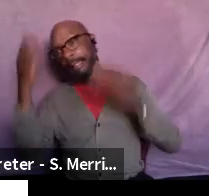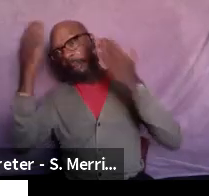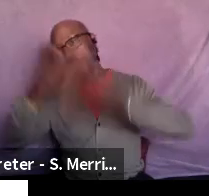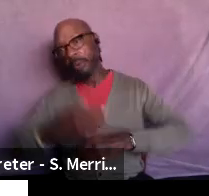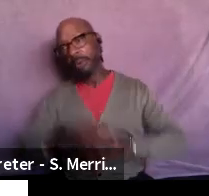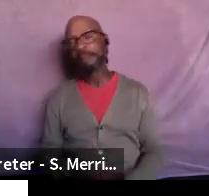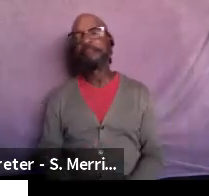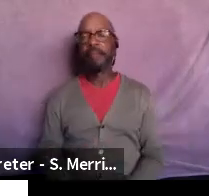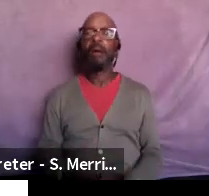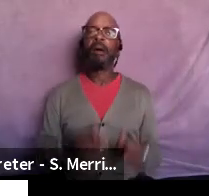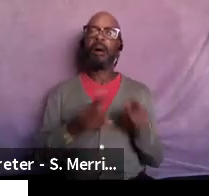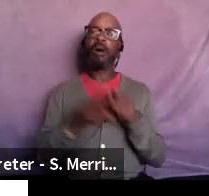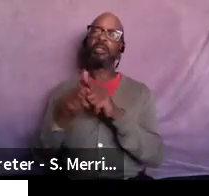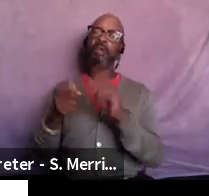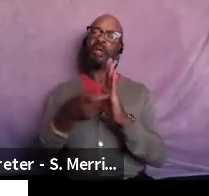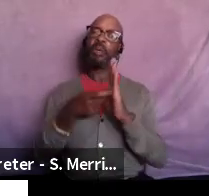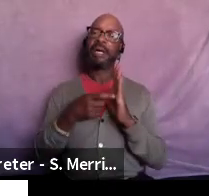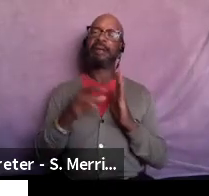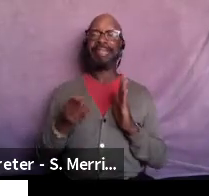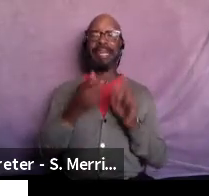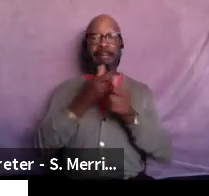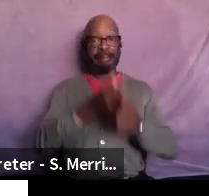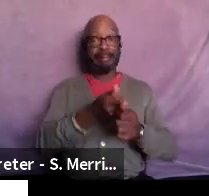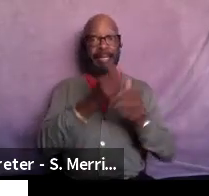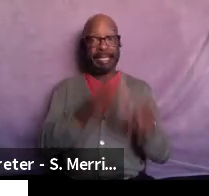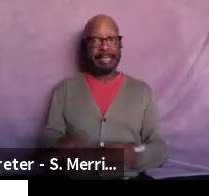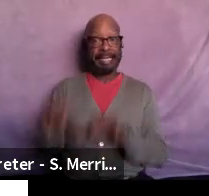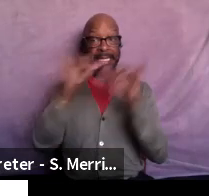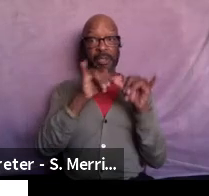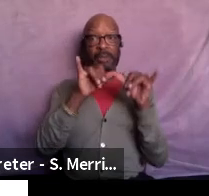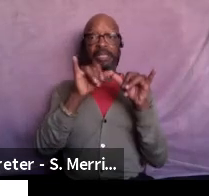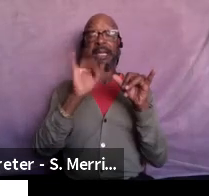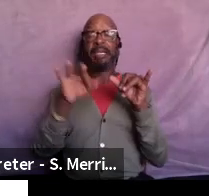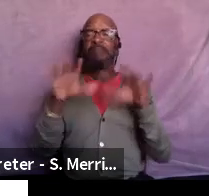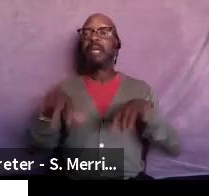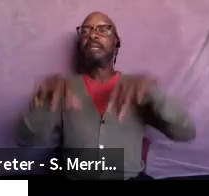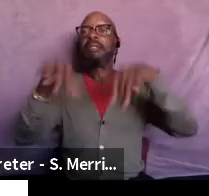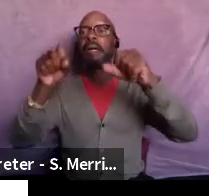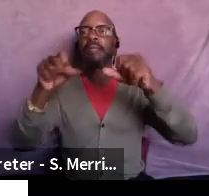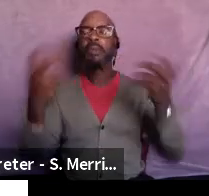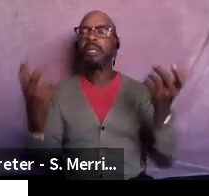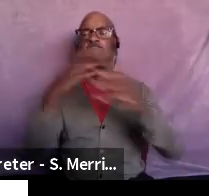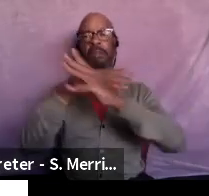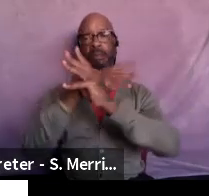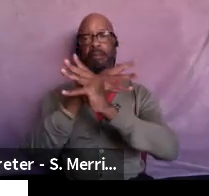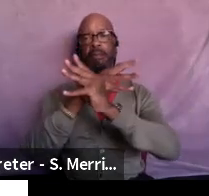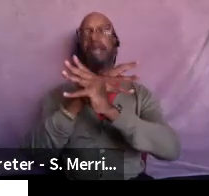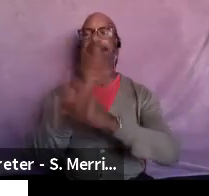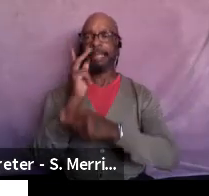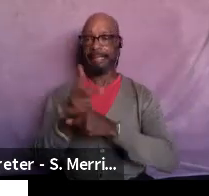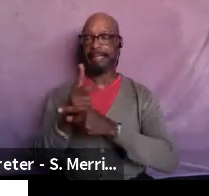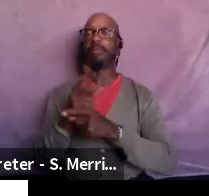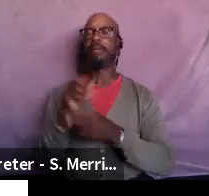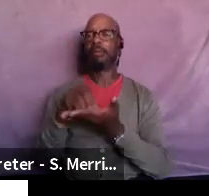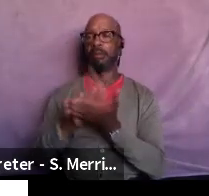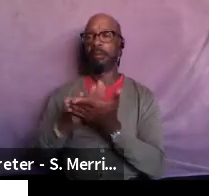It also required that they comply with certain standards if they adopted for video remote interpreting, that they keep a log of auxiliary aids and